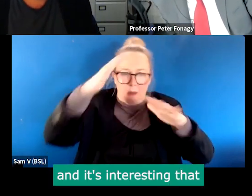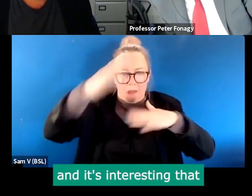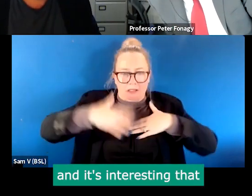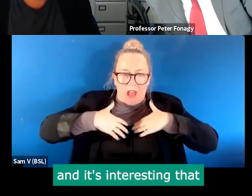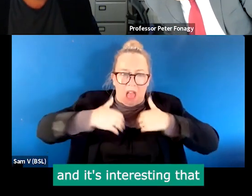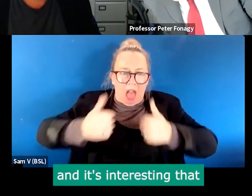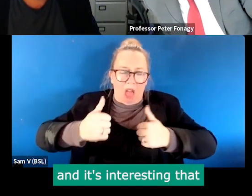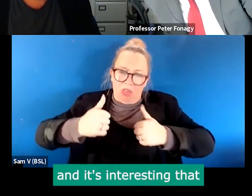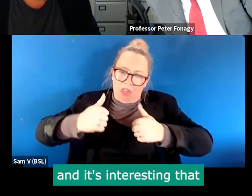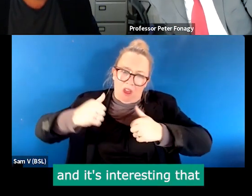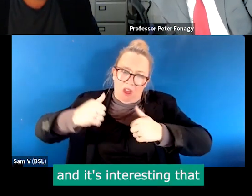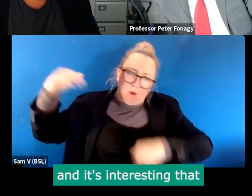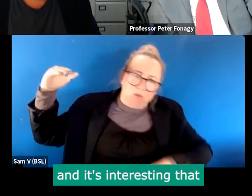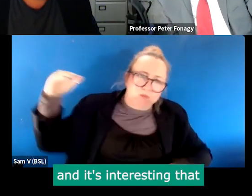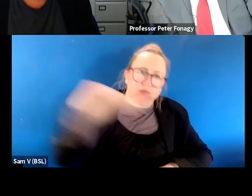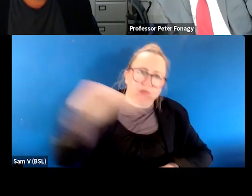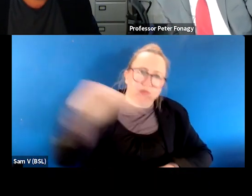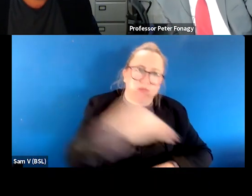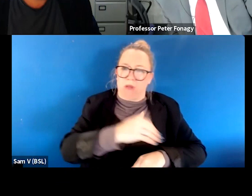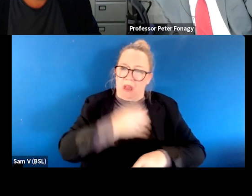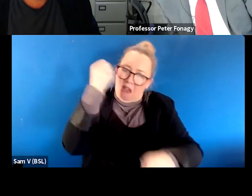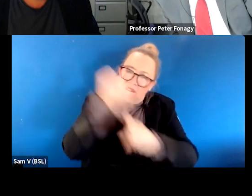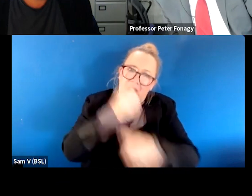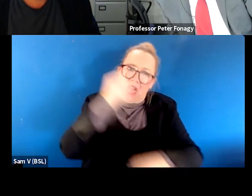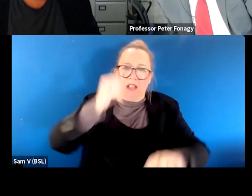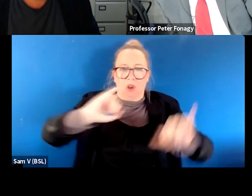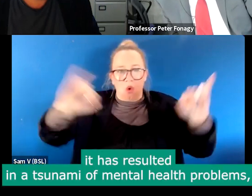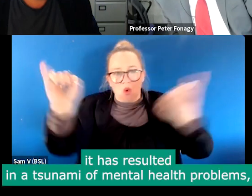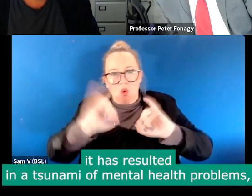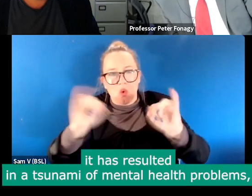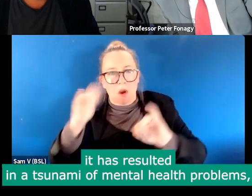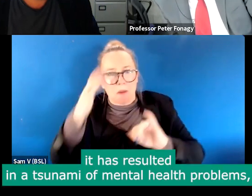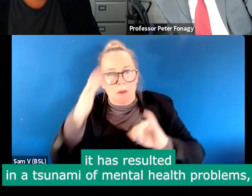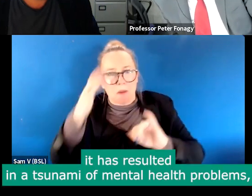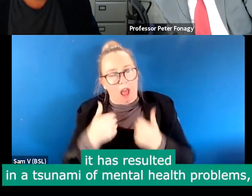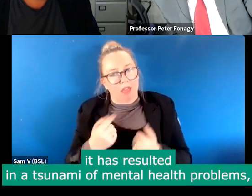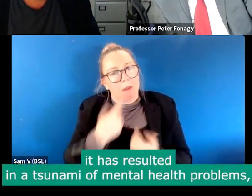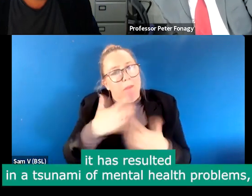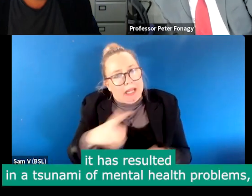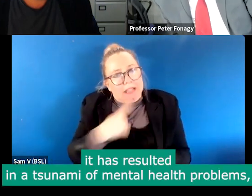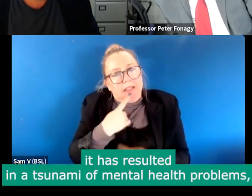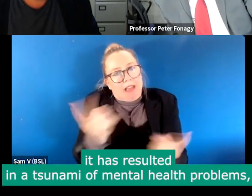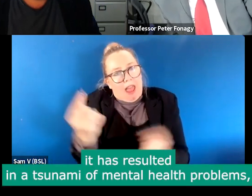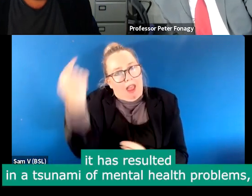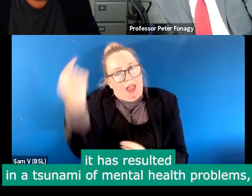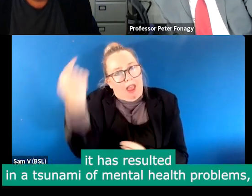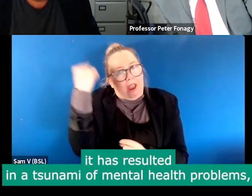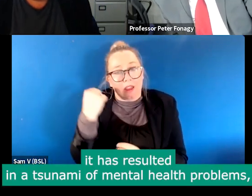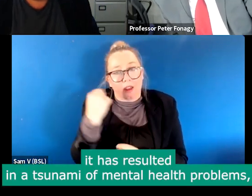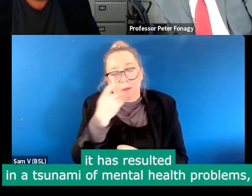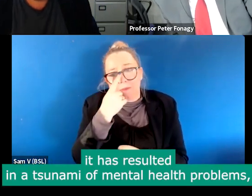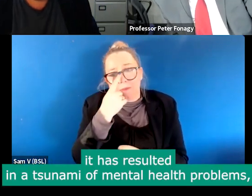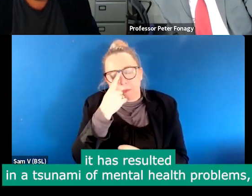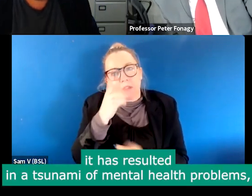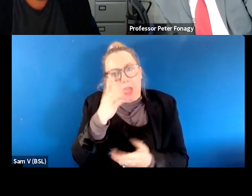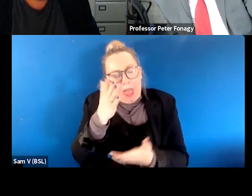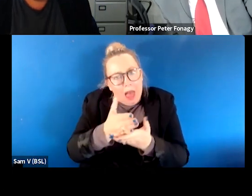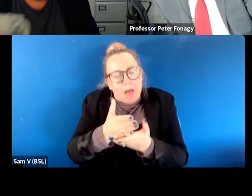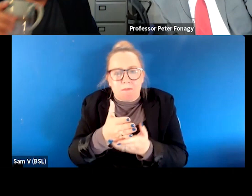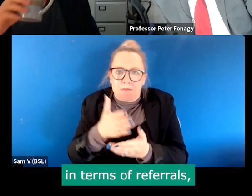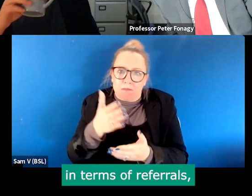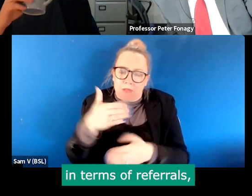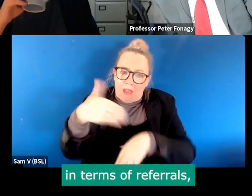And it's interesting that it has resulted in a tsunami of mental health